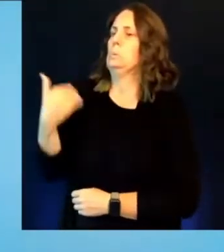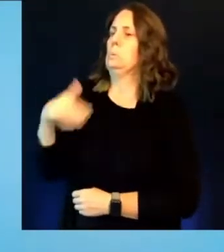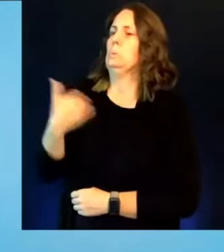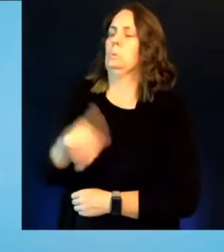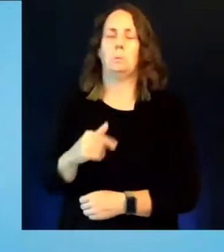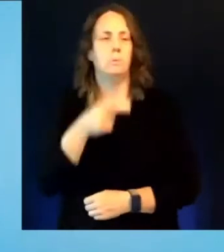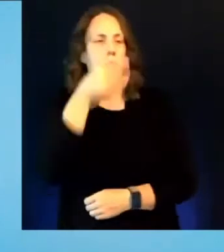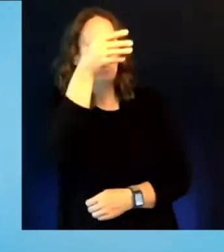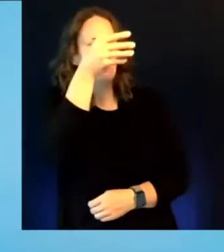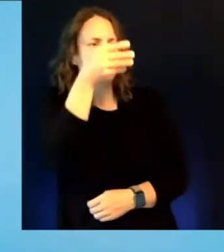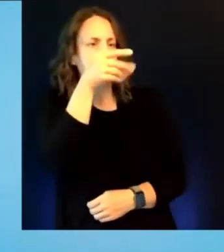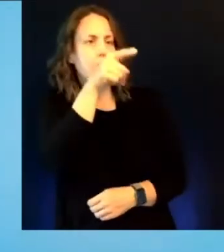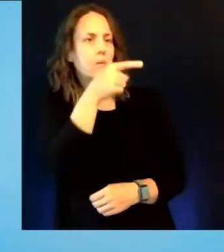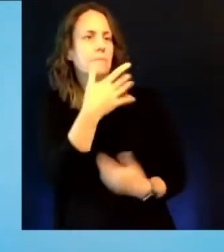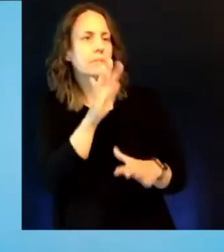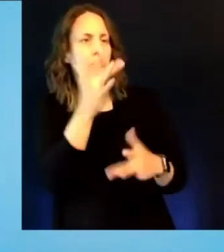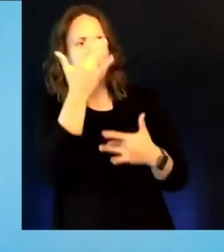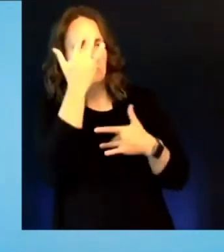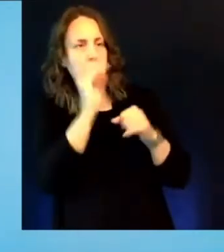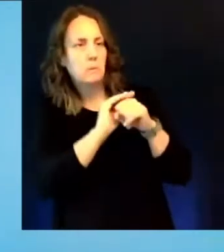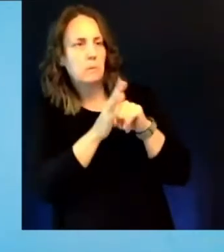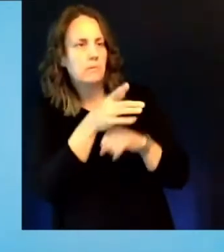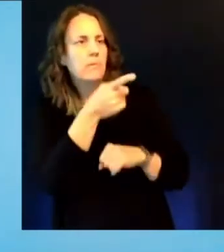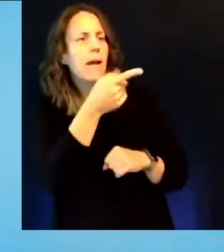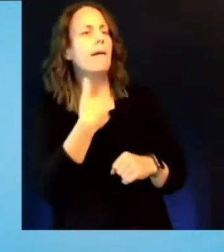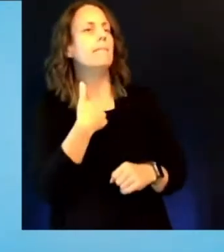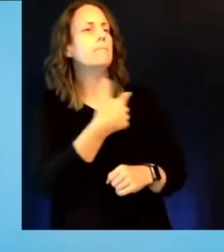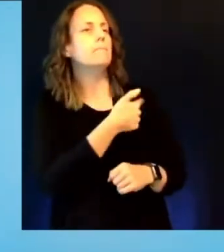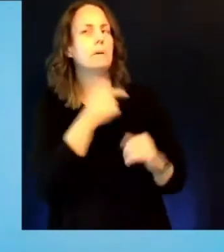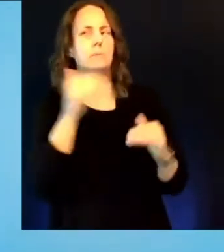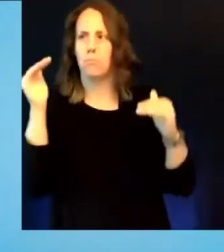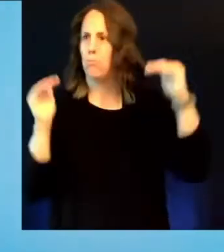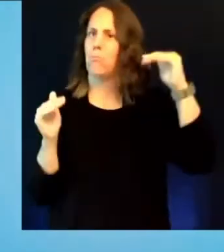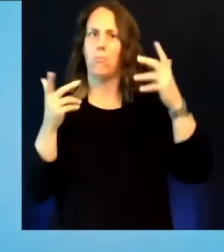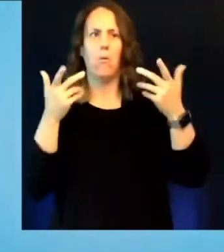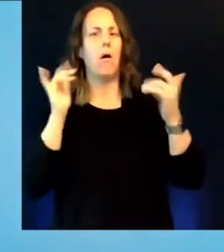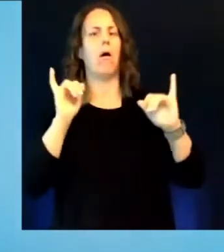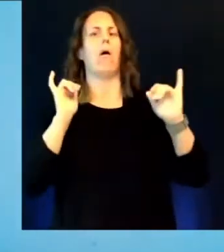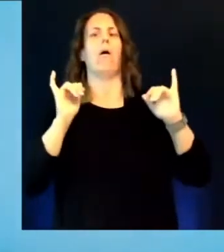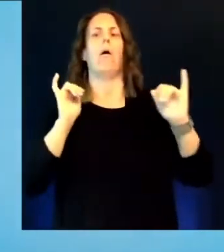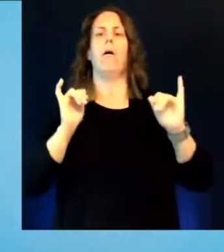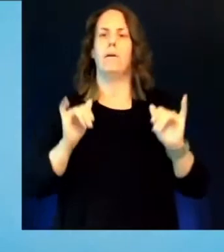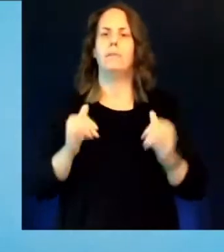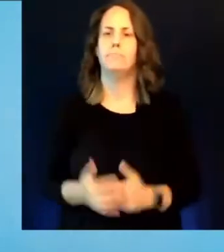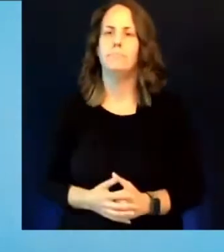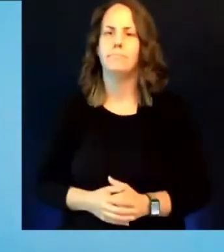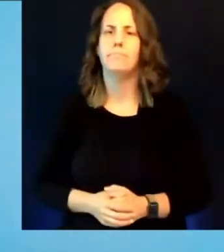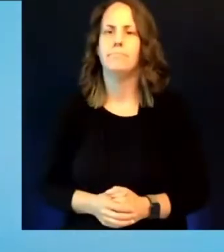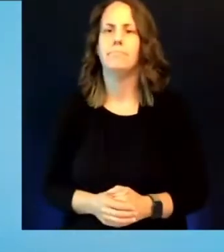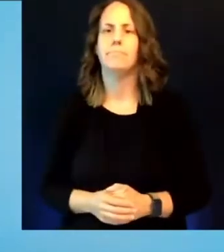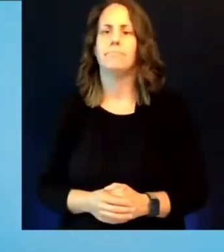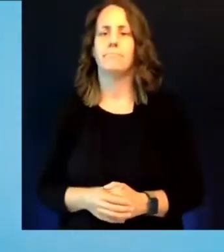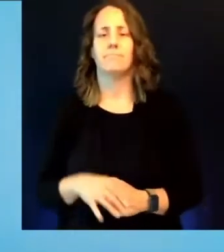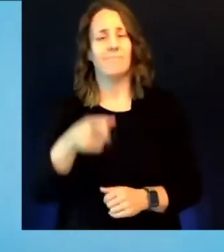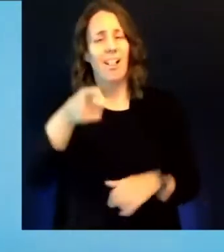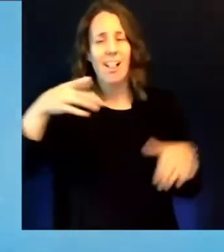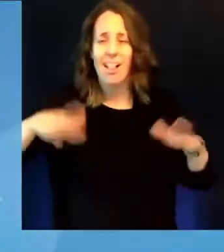of vaccines and really encourage everyone who has not yet been vaccinated to go get their vaccine.